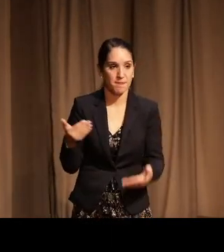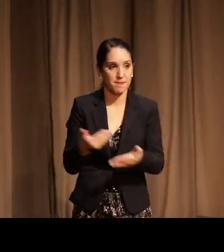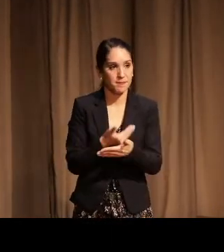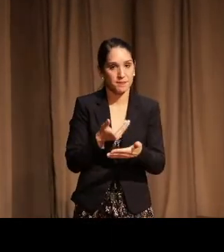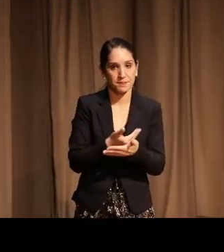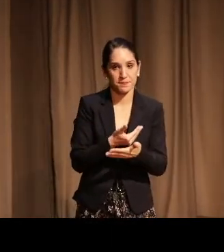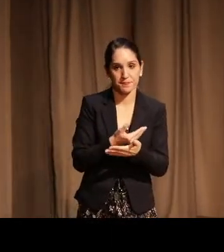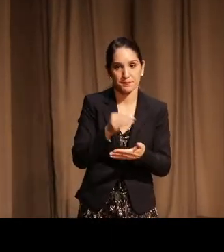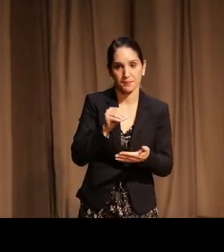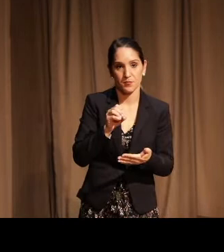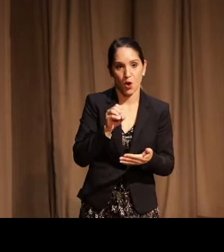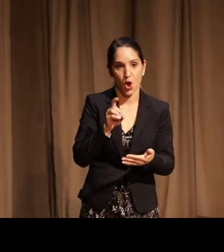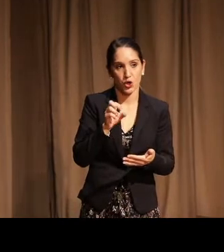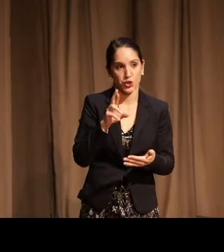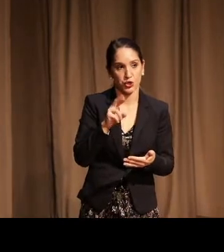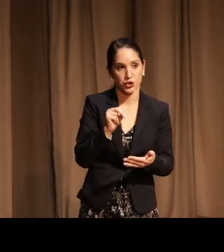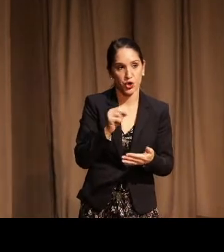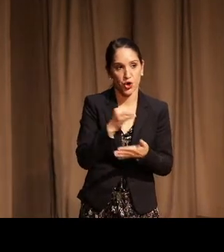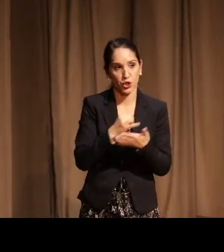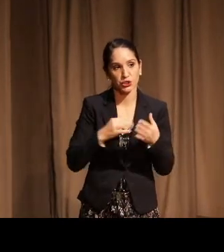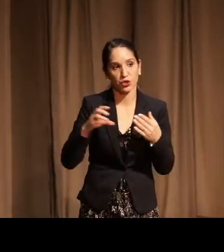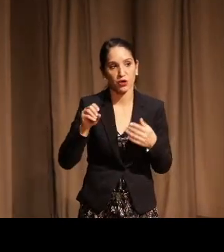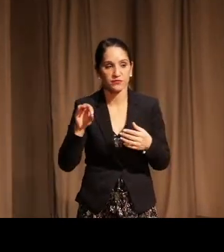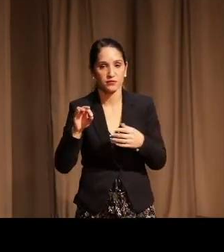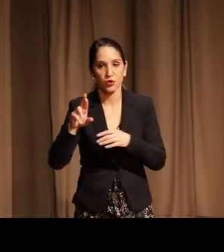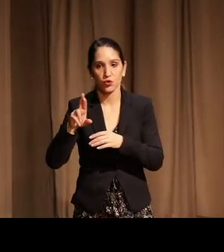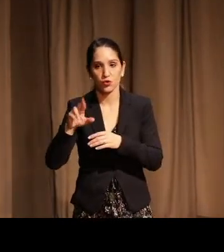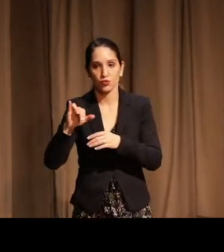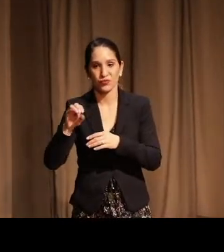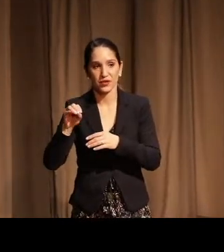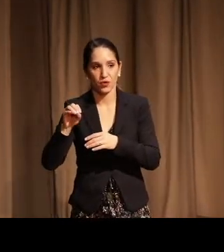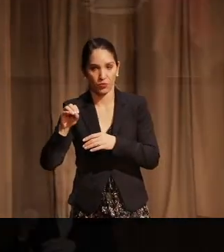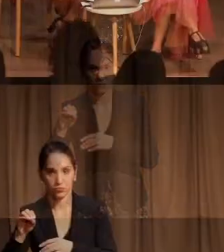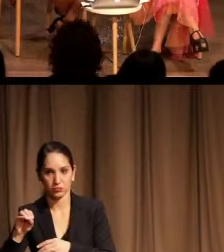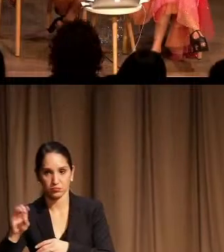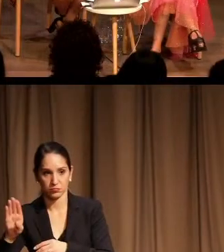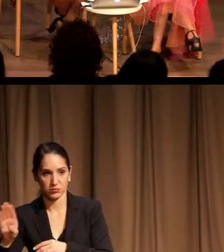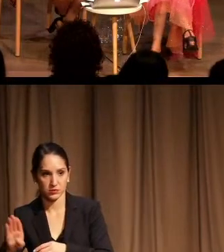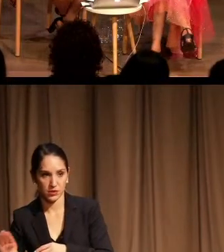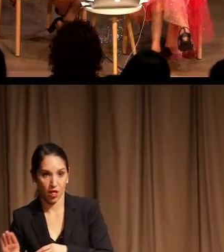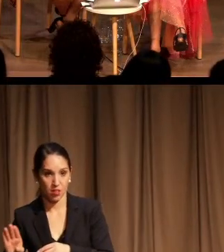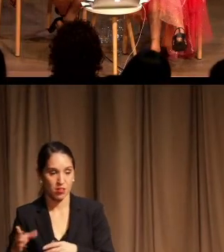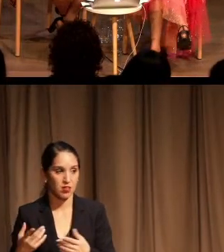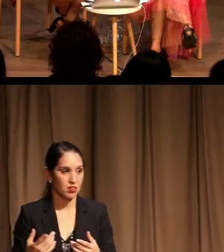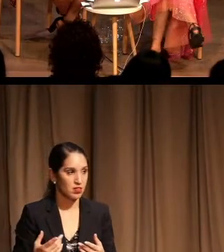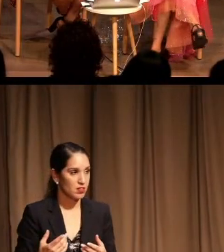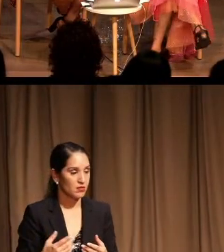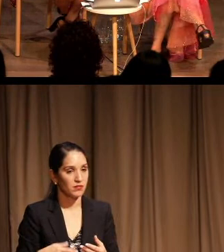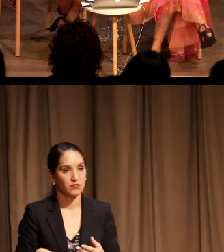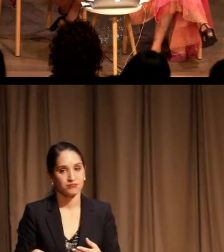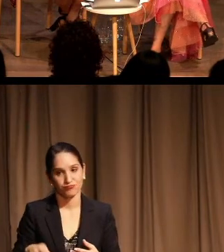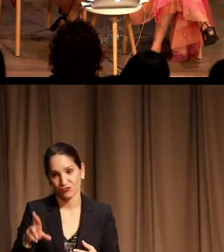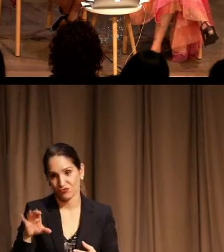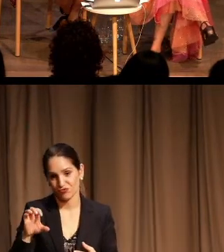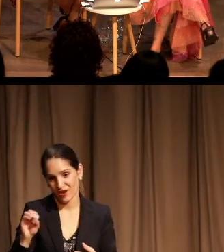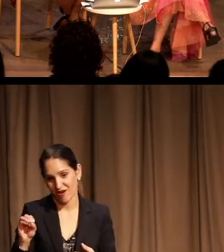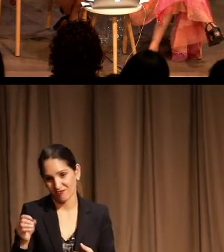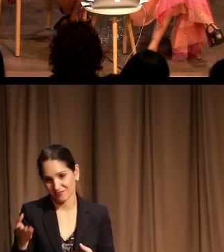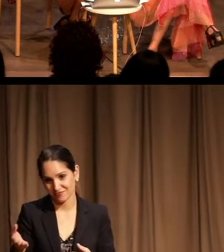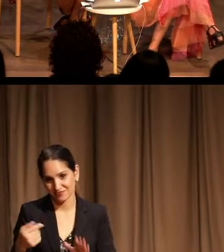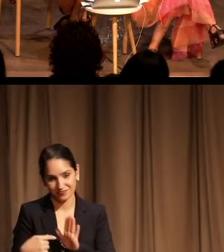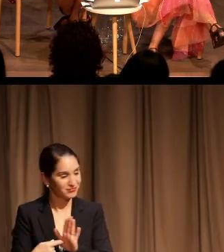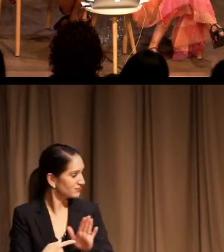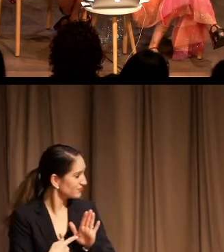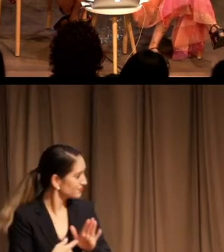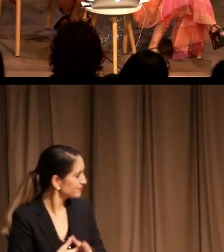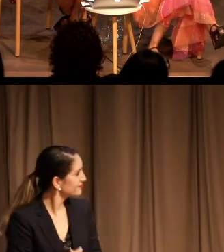of Rio, and it's in the exhibition now into May. Anybody in Rio? I